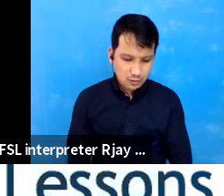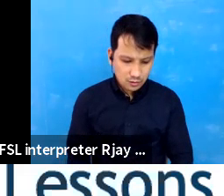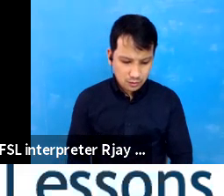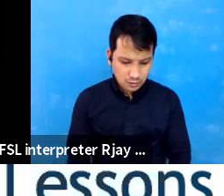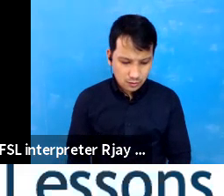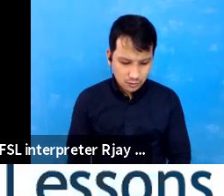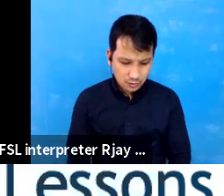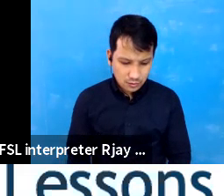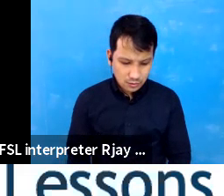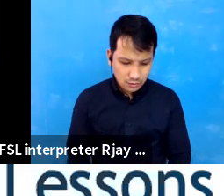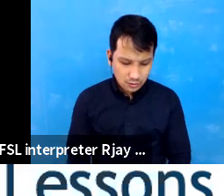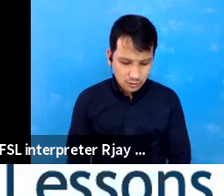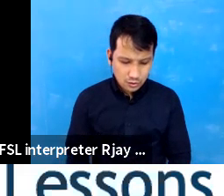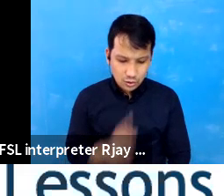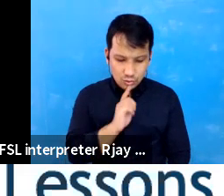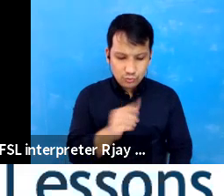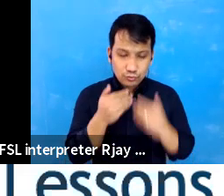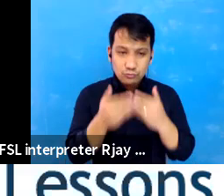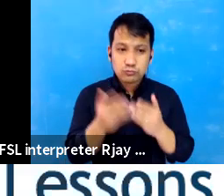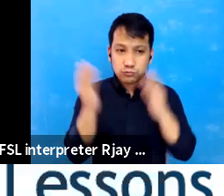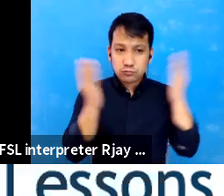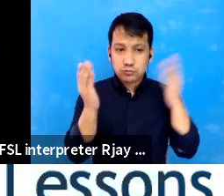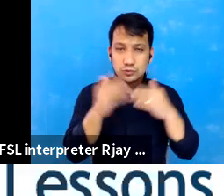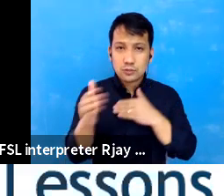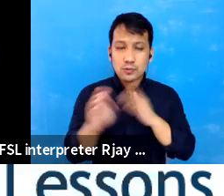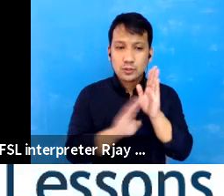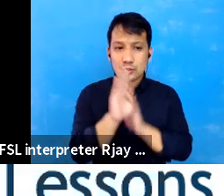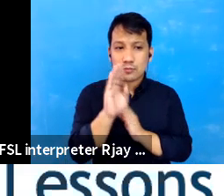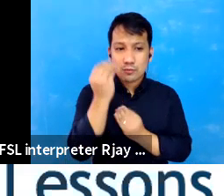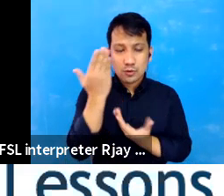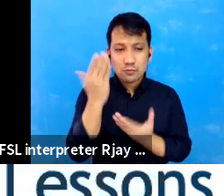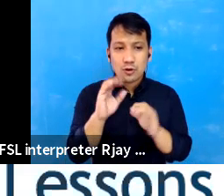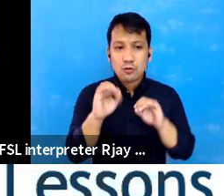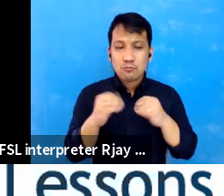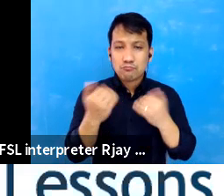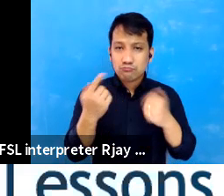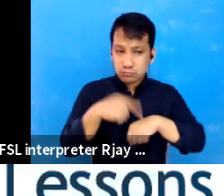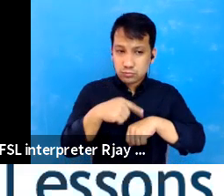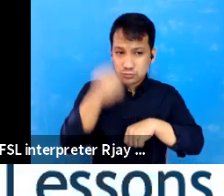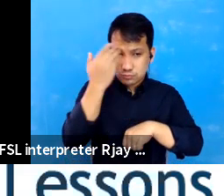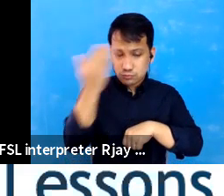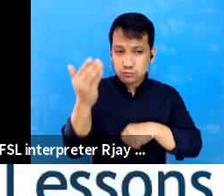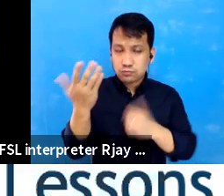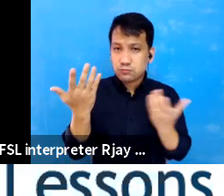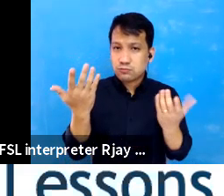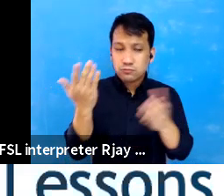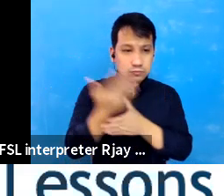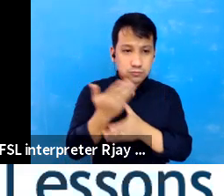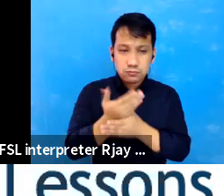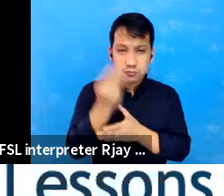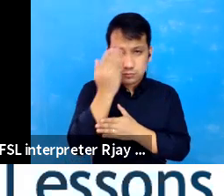are critical to ensure continuous service delivery, especially during times of disruptions,